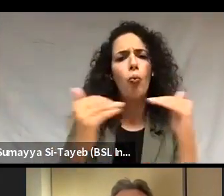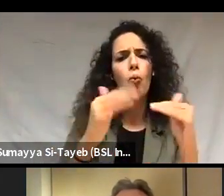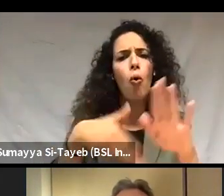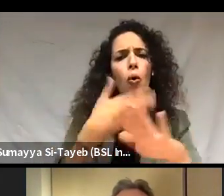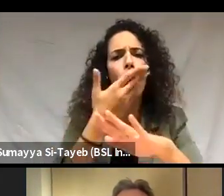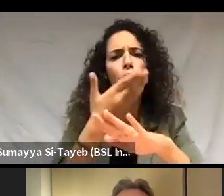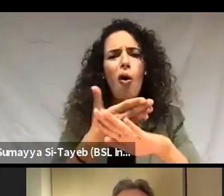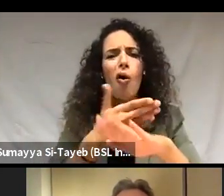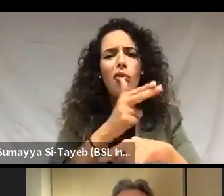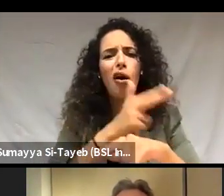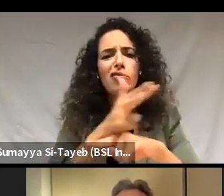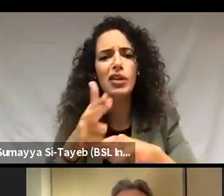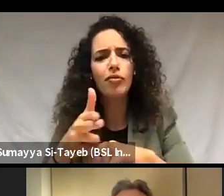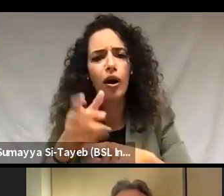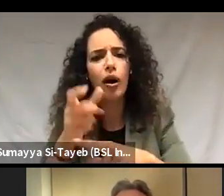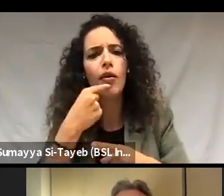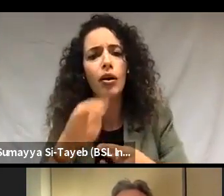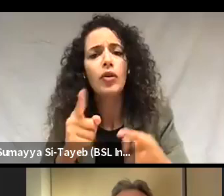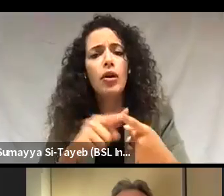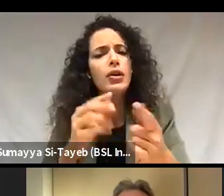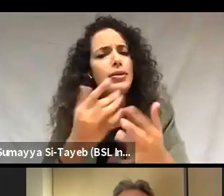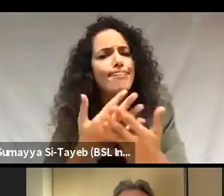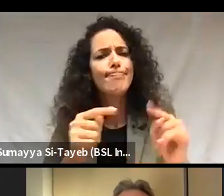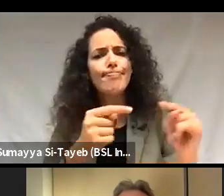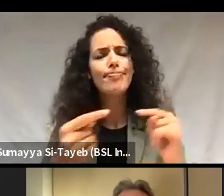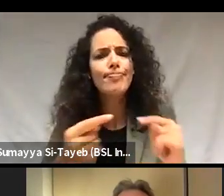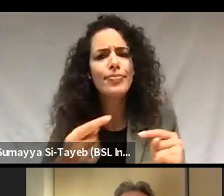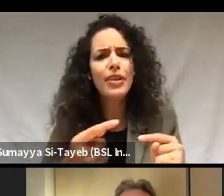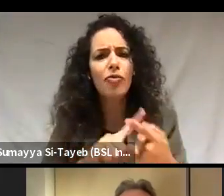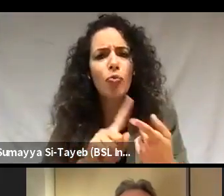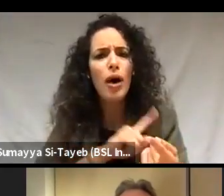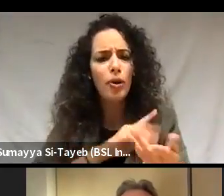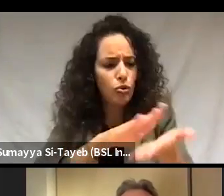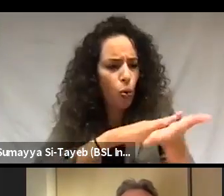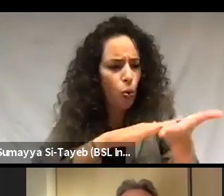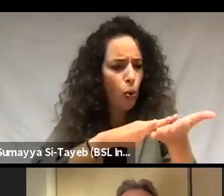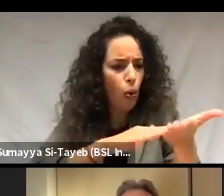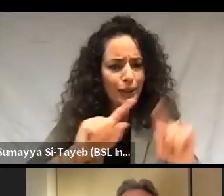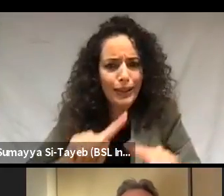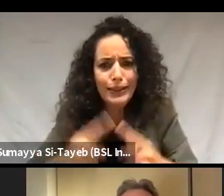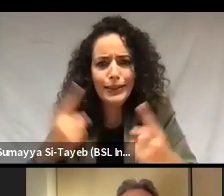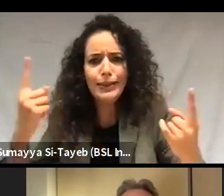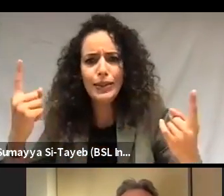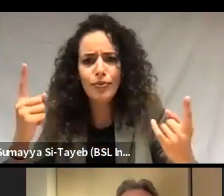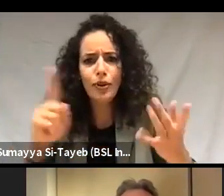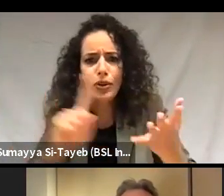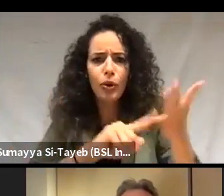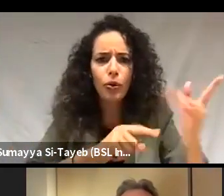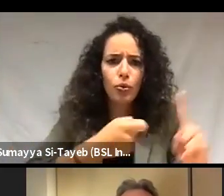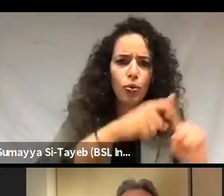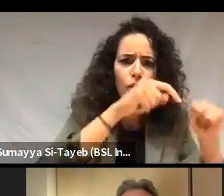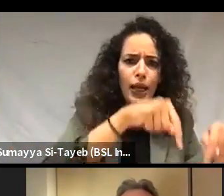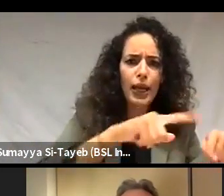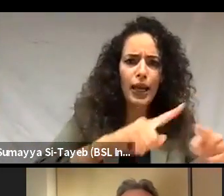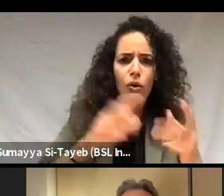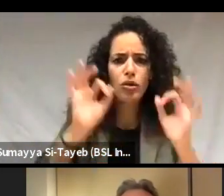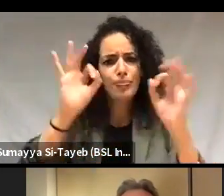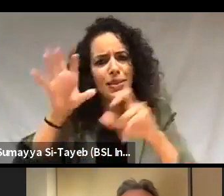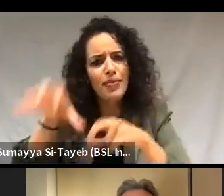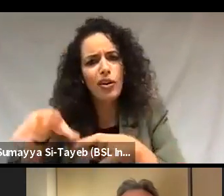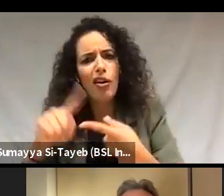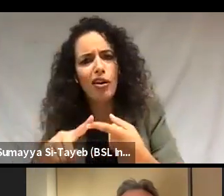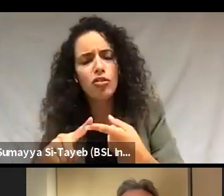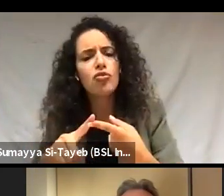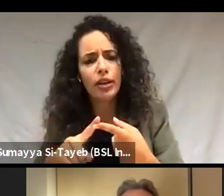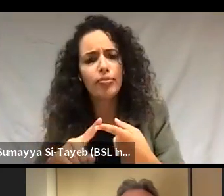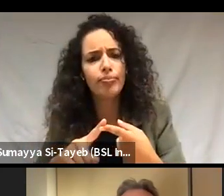agreements are challenged by the context of domestic terrorism and less easily identifiable networks and groups. The far